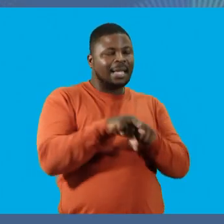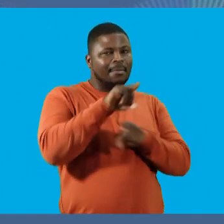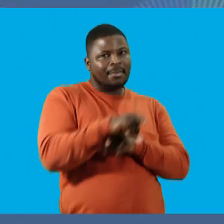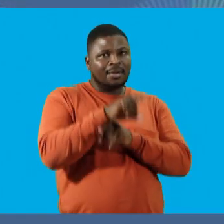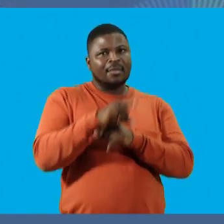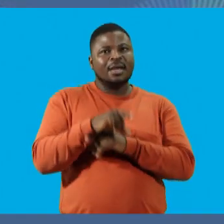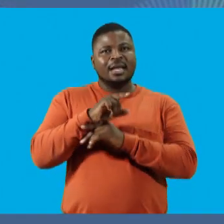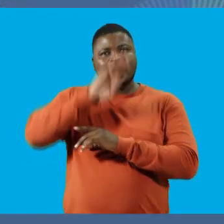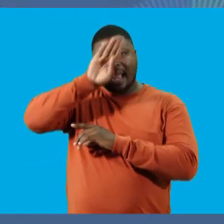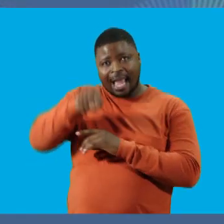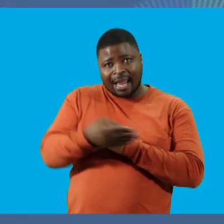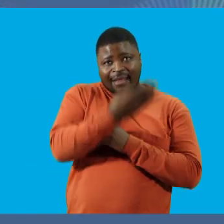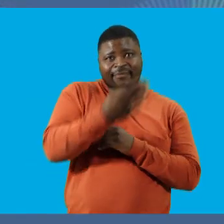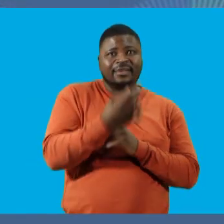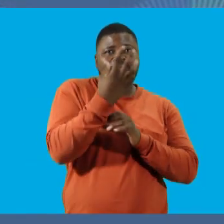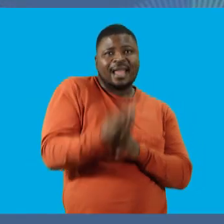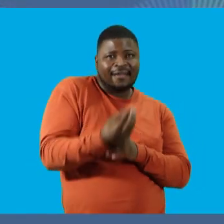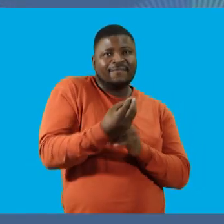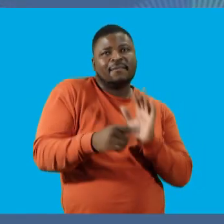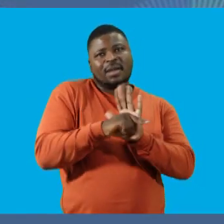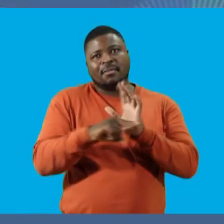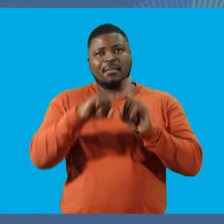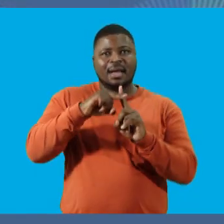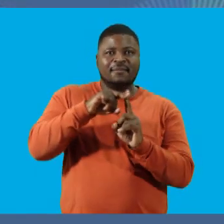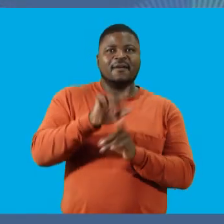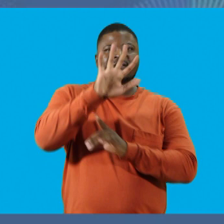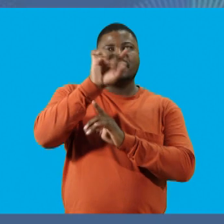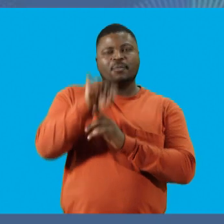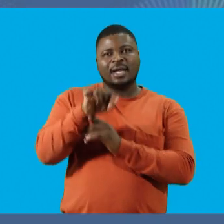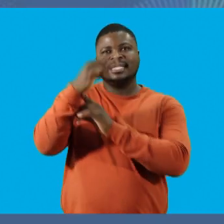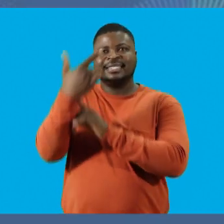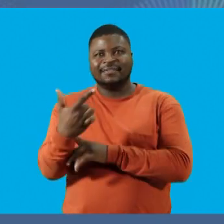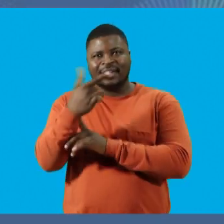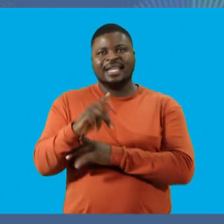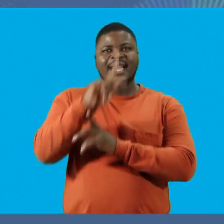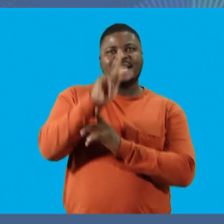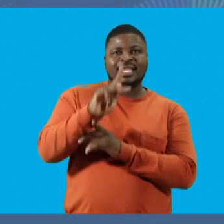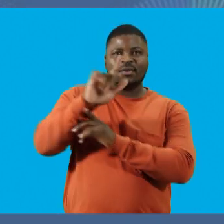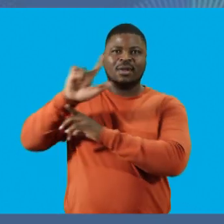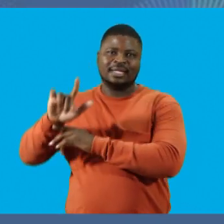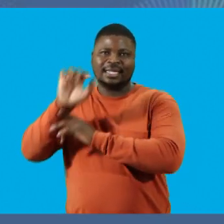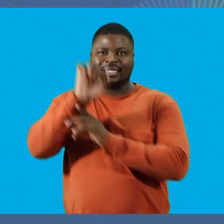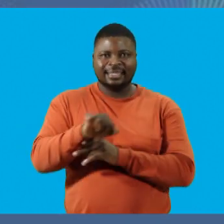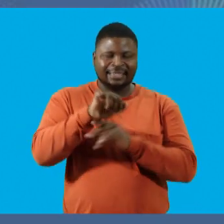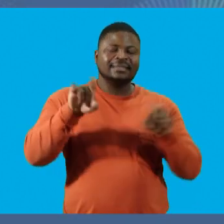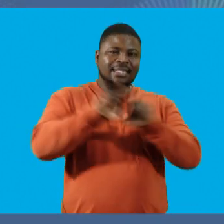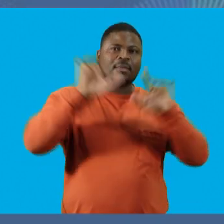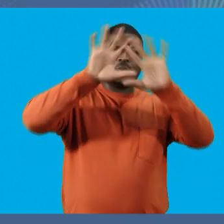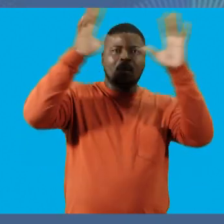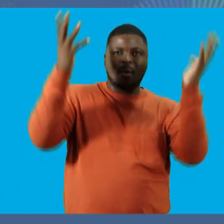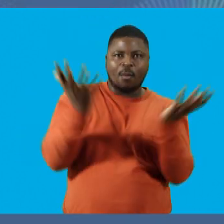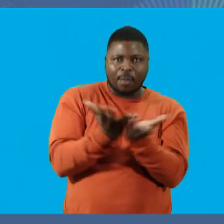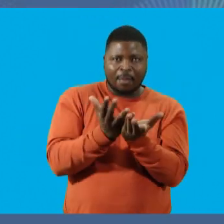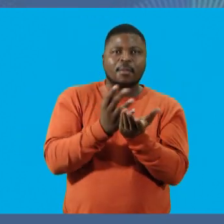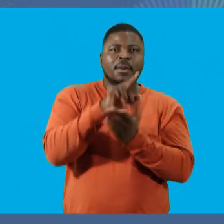elephant will have a volume of more or less than 5.7 kiloliters. And the volume of the Earth is